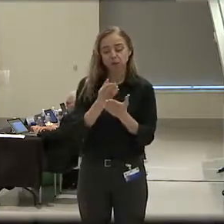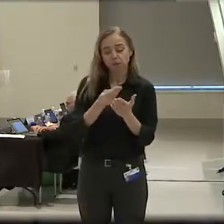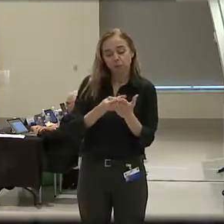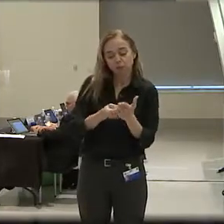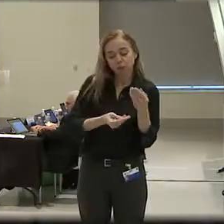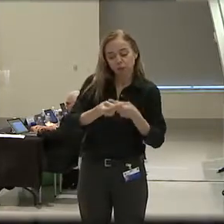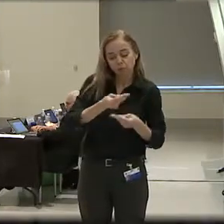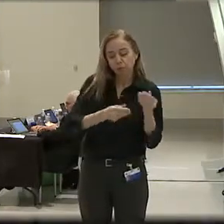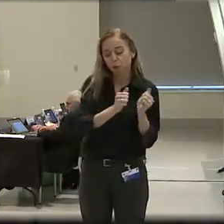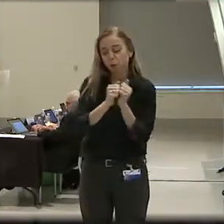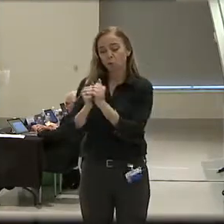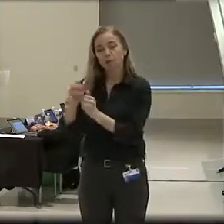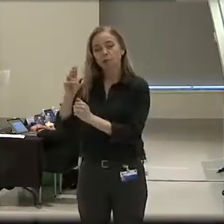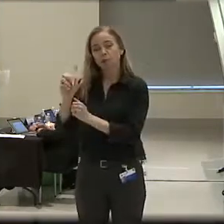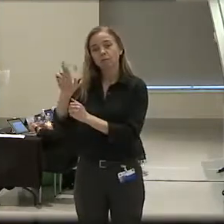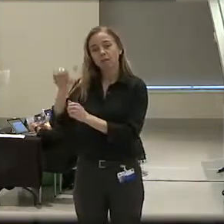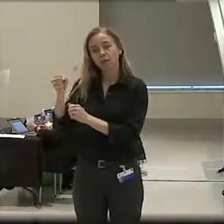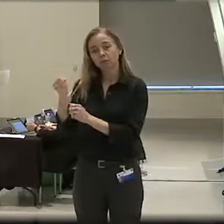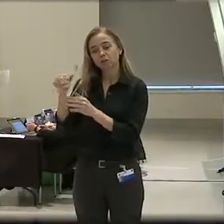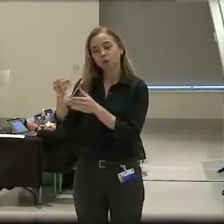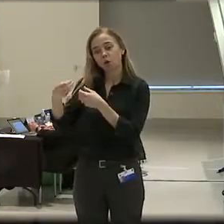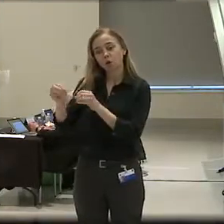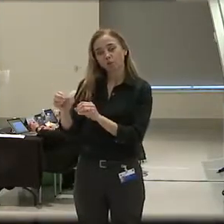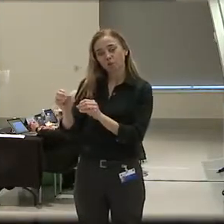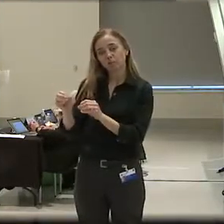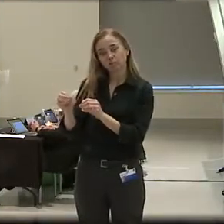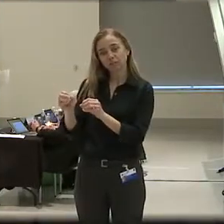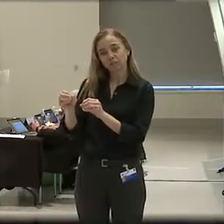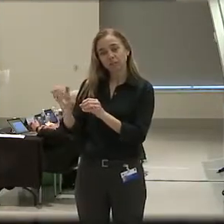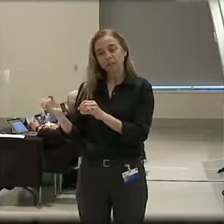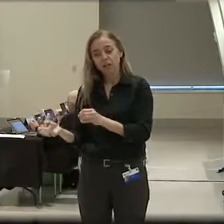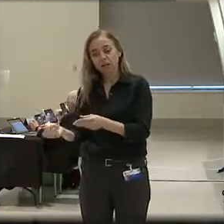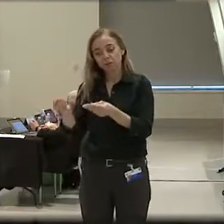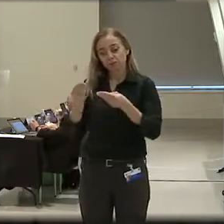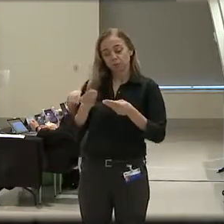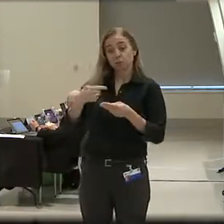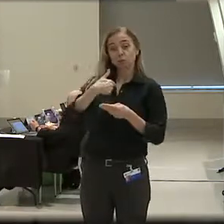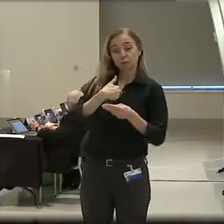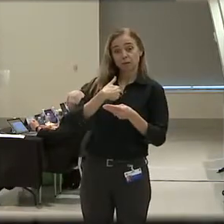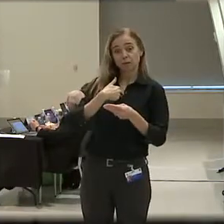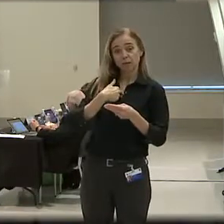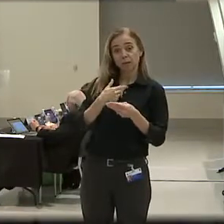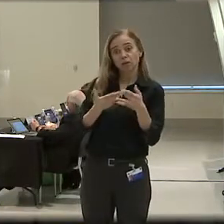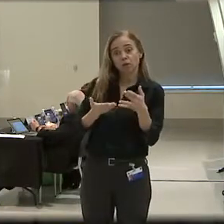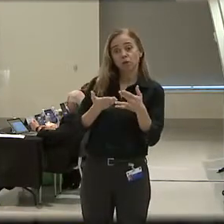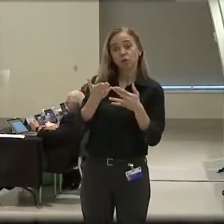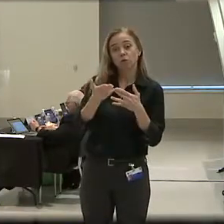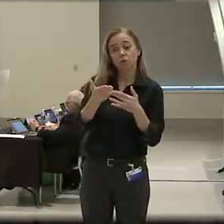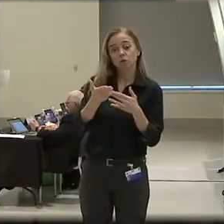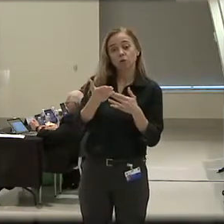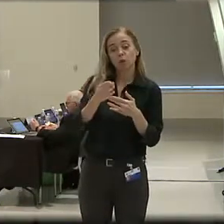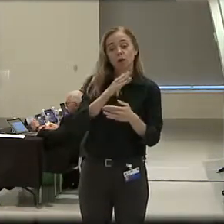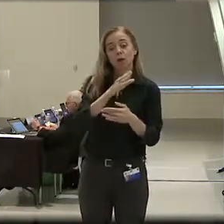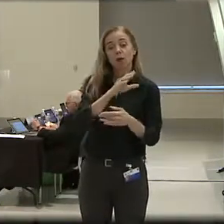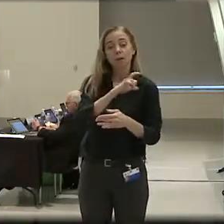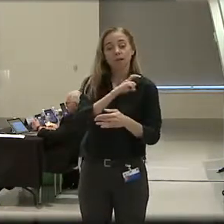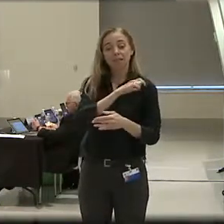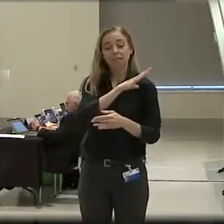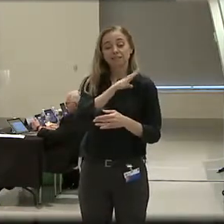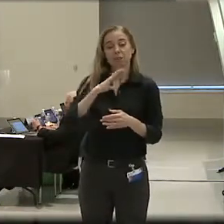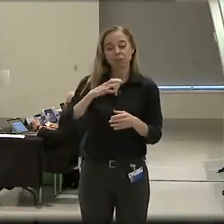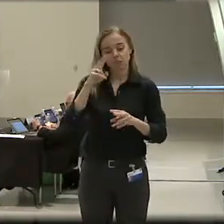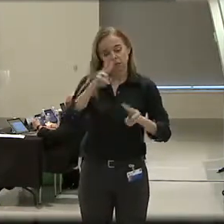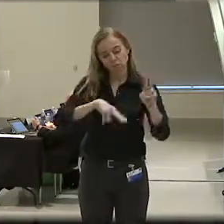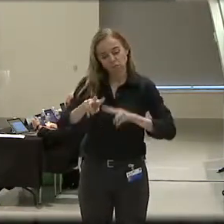with the mayor's office. It goes back to me, then it goes through the police commission, who has to approve